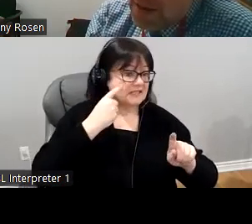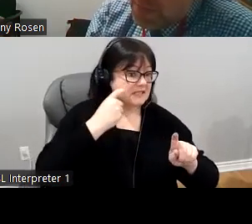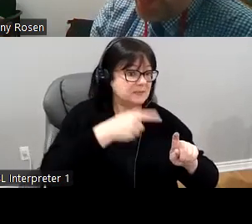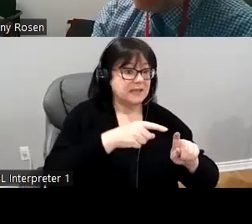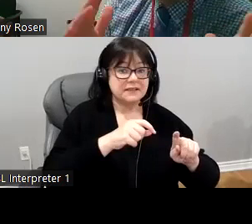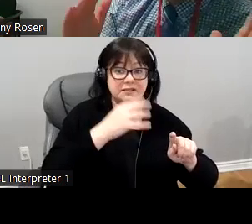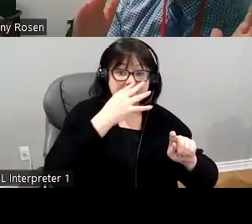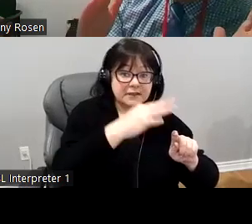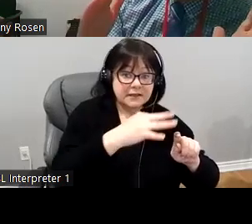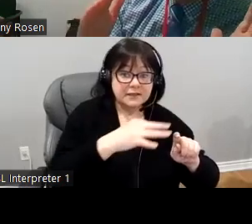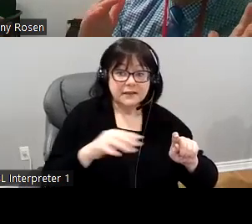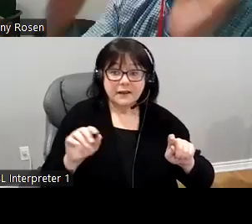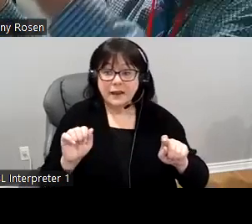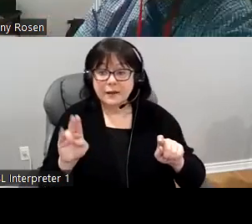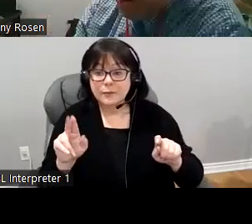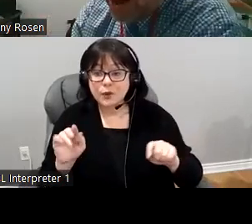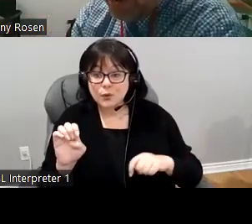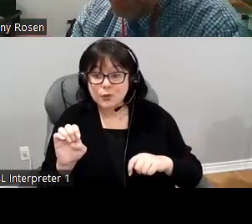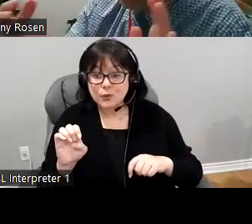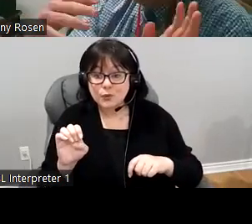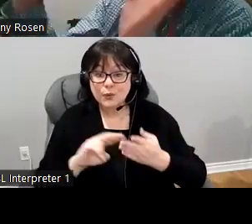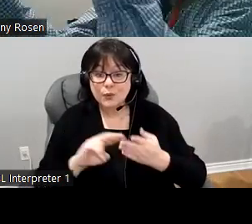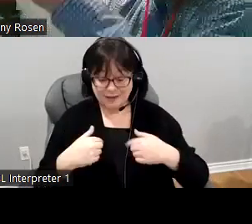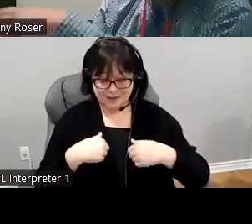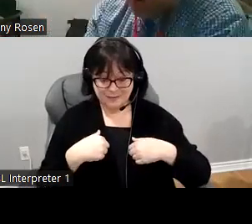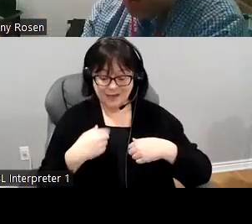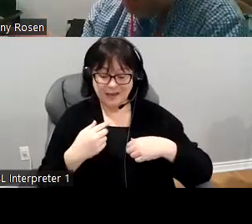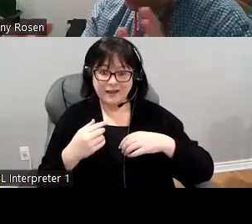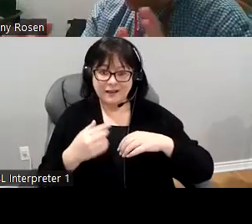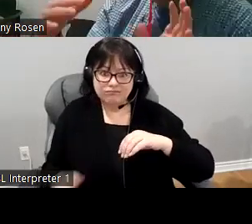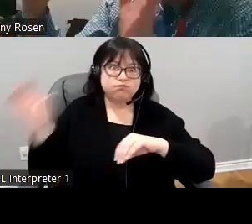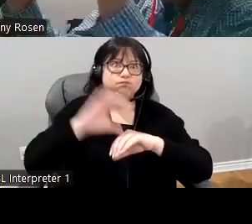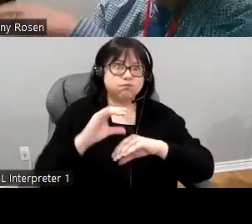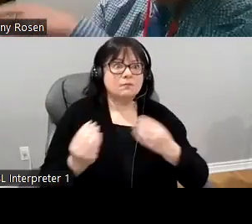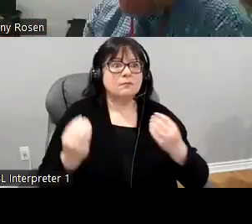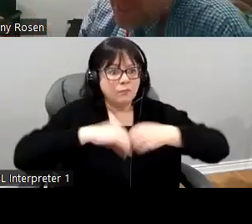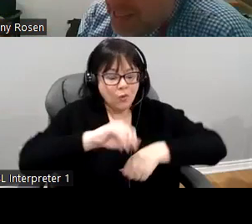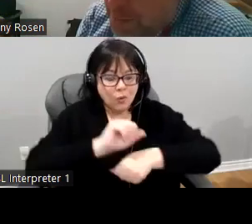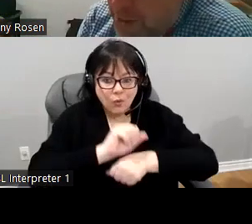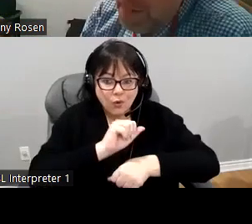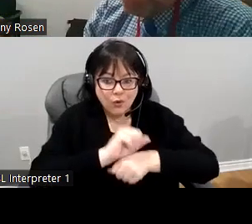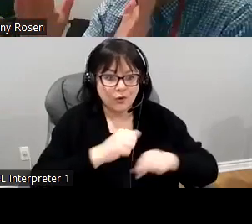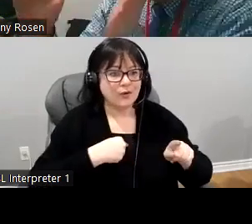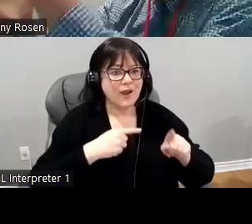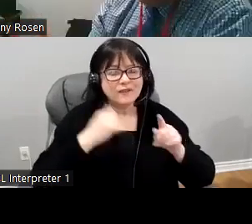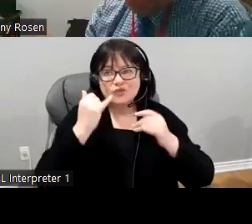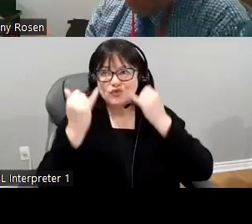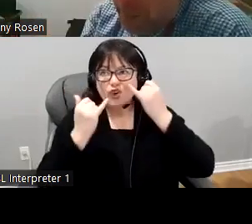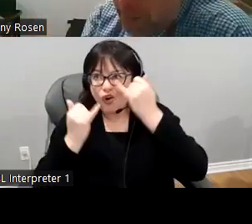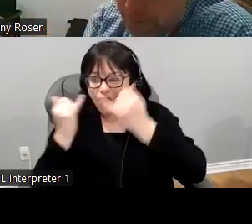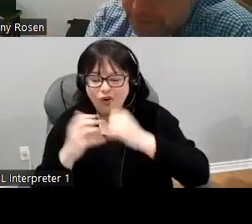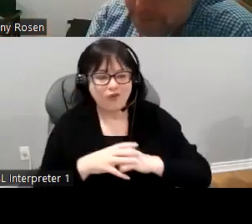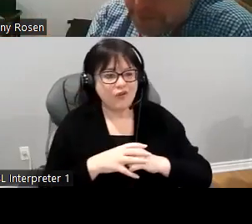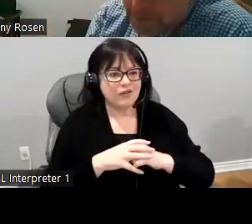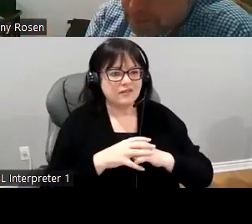well, that's going to require more work, more phone calls, more assessment, more